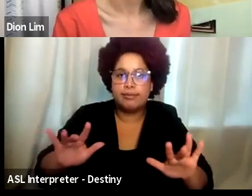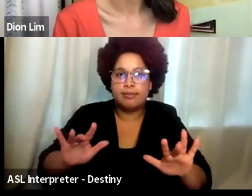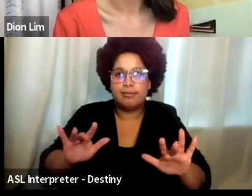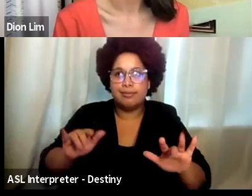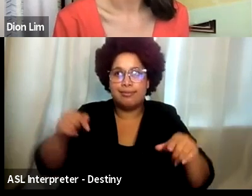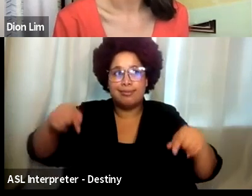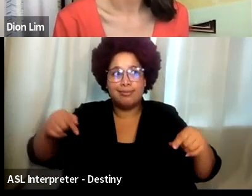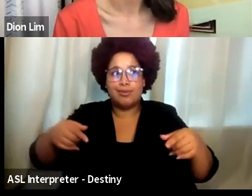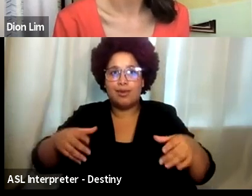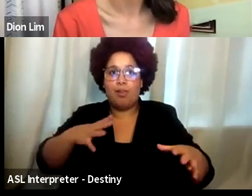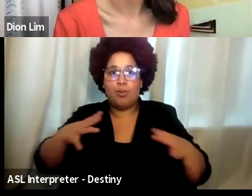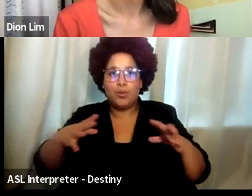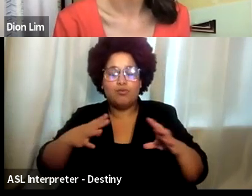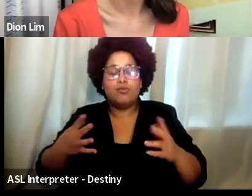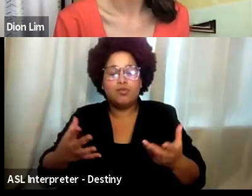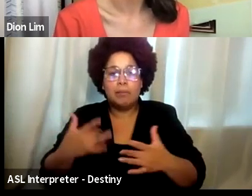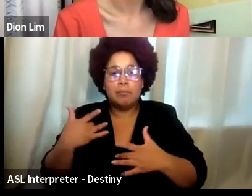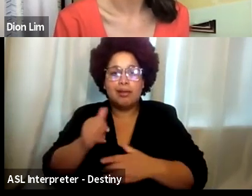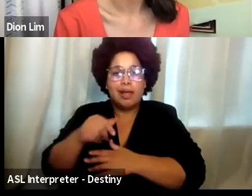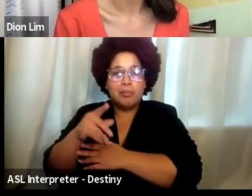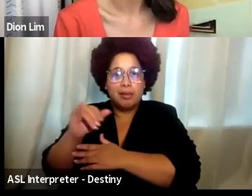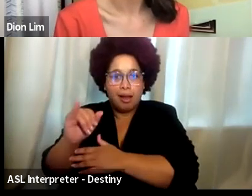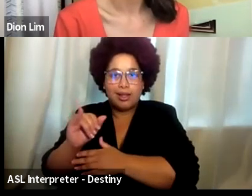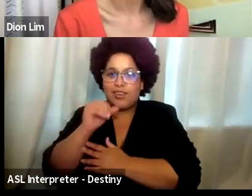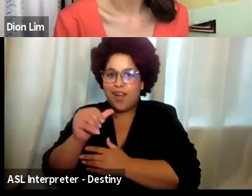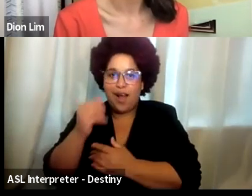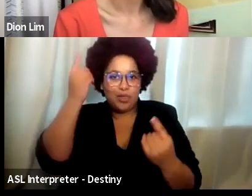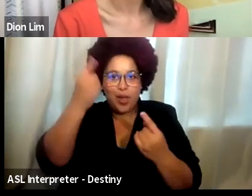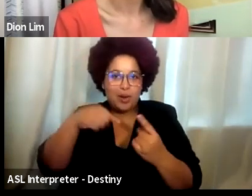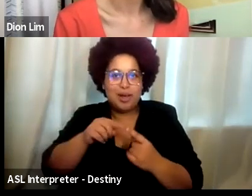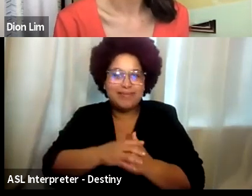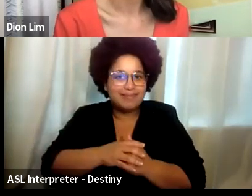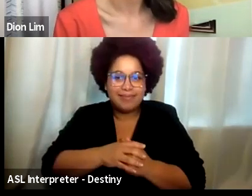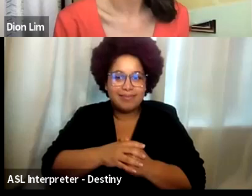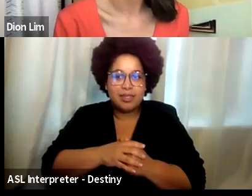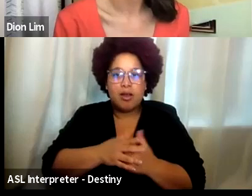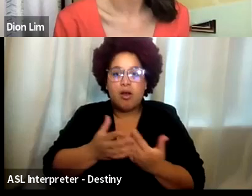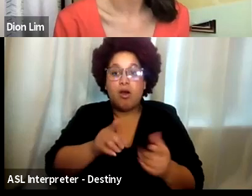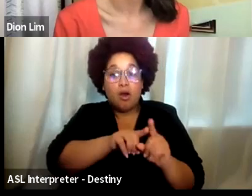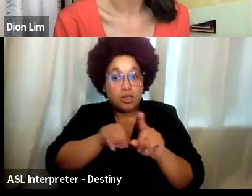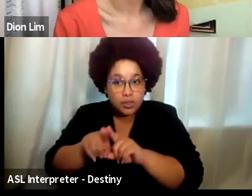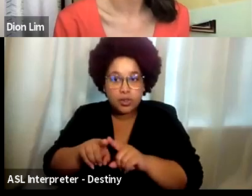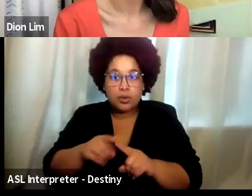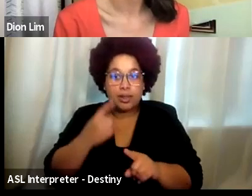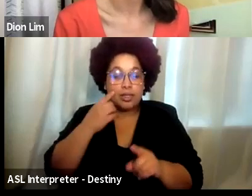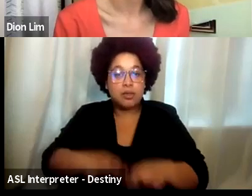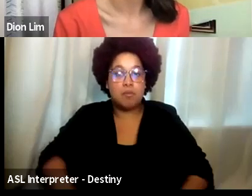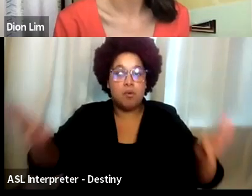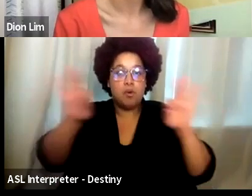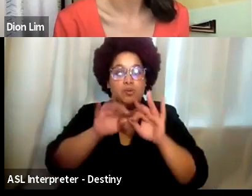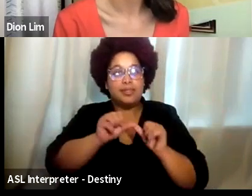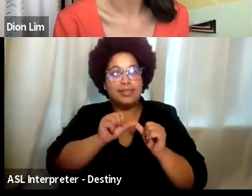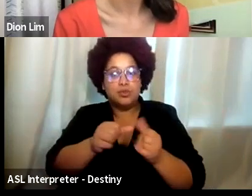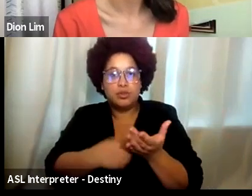Hollywood. A lot of times AAPI are not considered, and or, you know, and also I think it's important that we continue